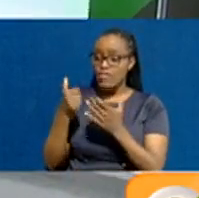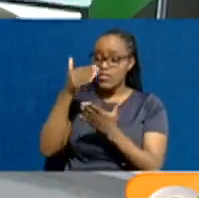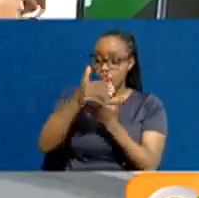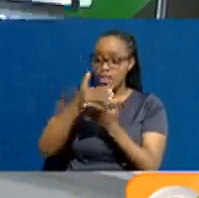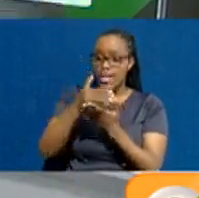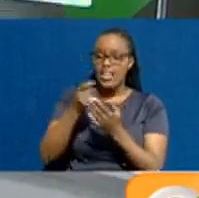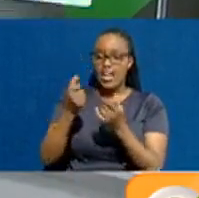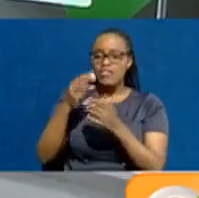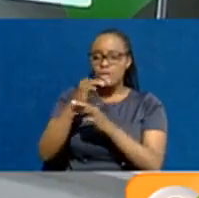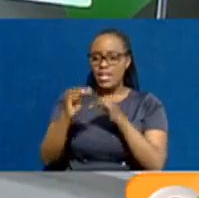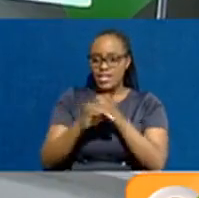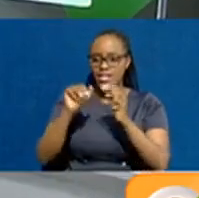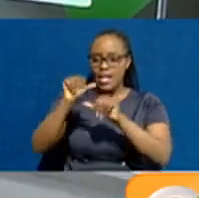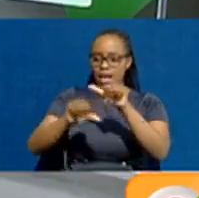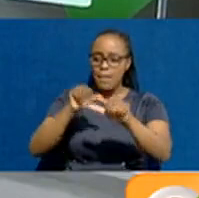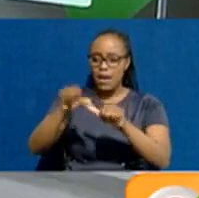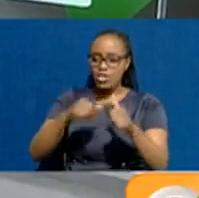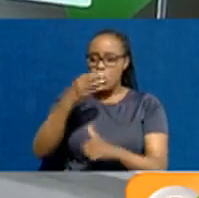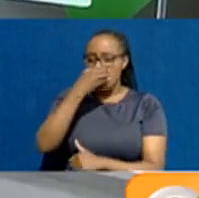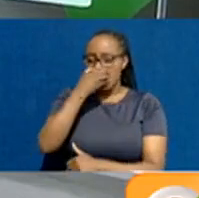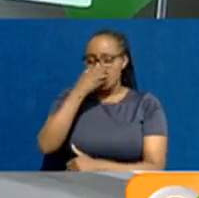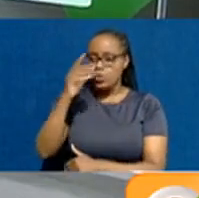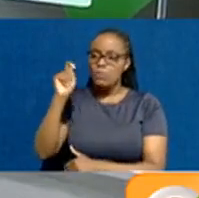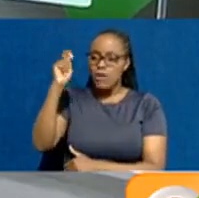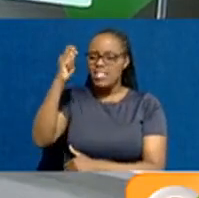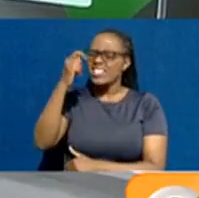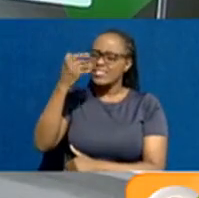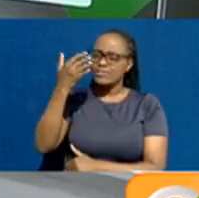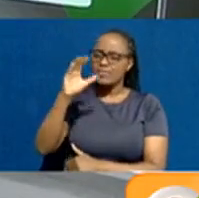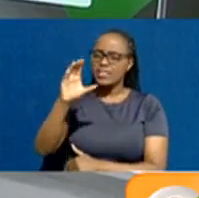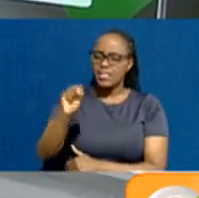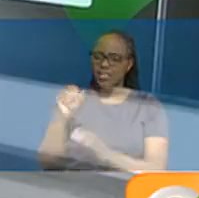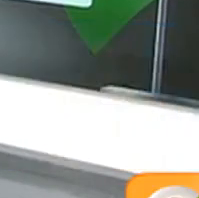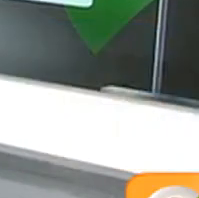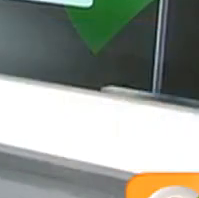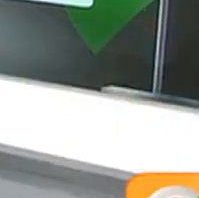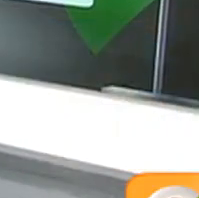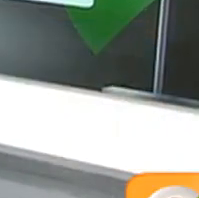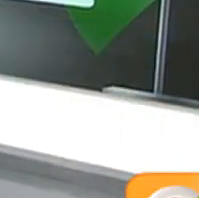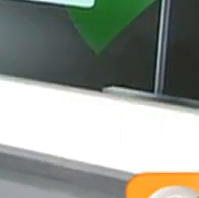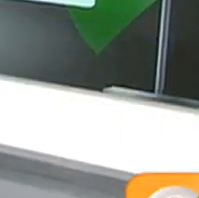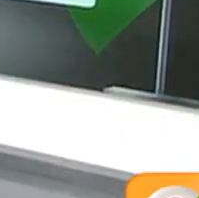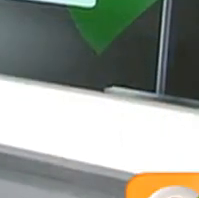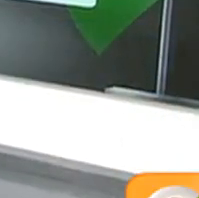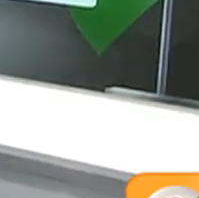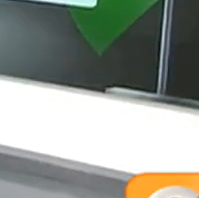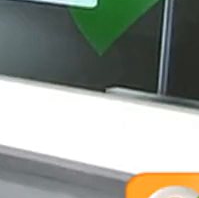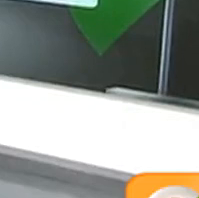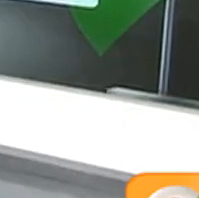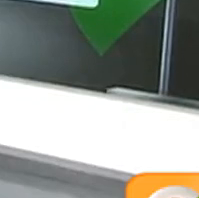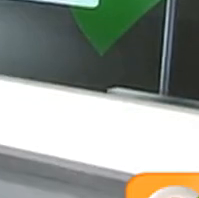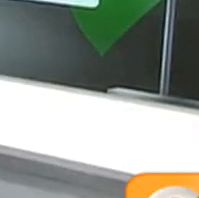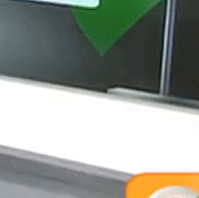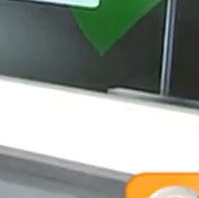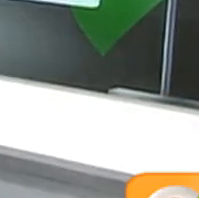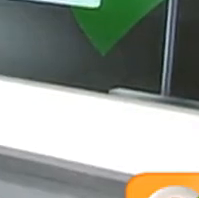a few statistics about the Ruto, President William Ruto cabinet. First things first, who are some of the big survivors? By survivors, we mean that they served